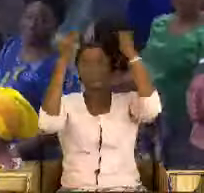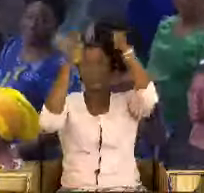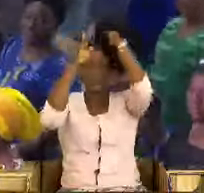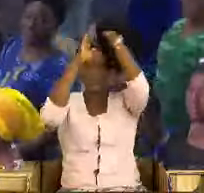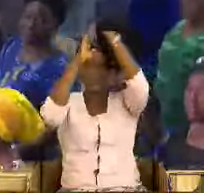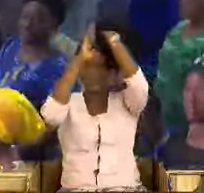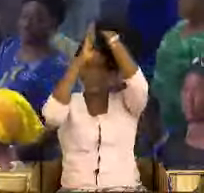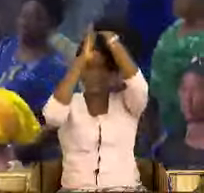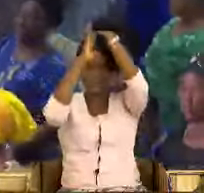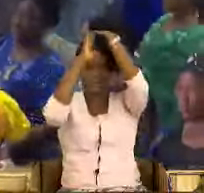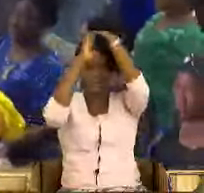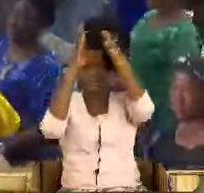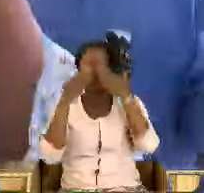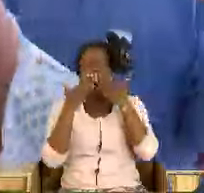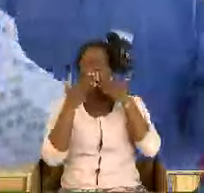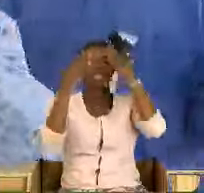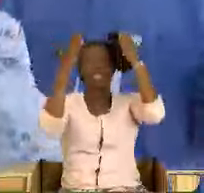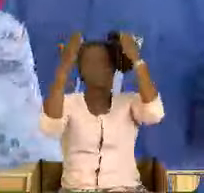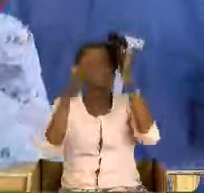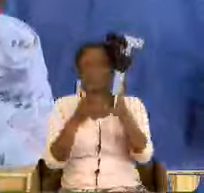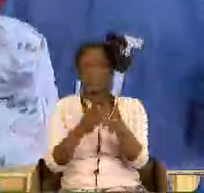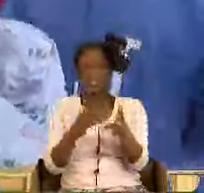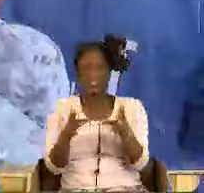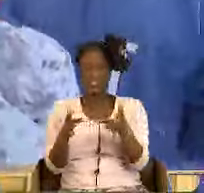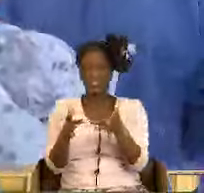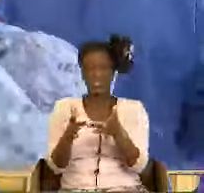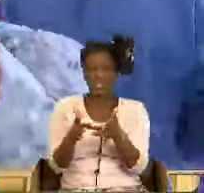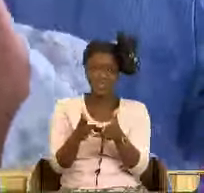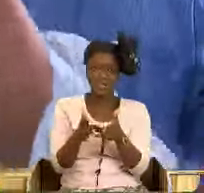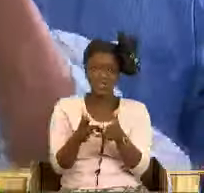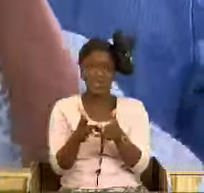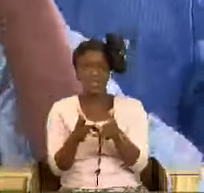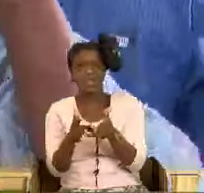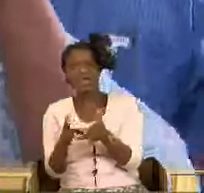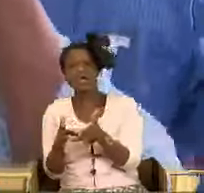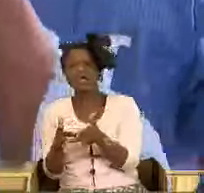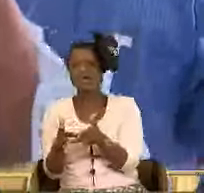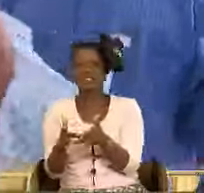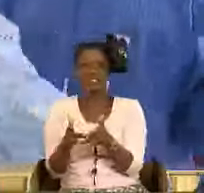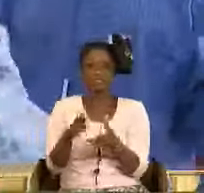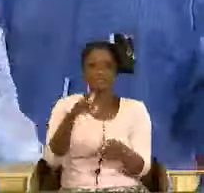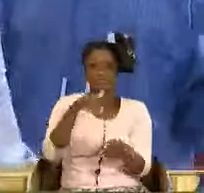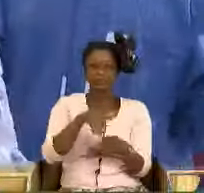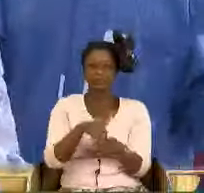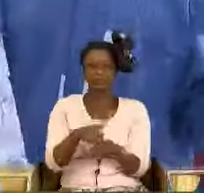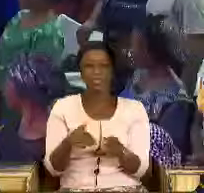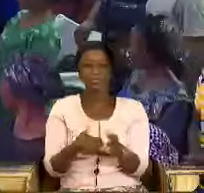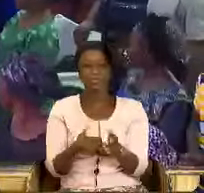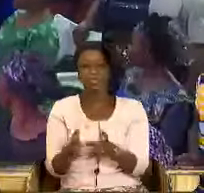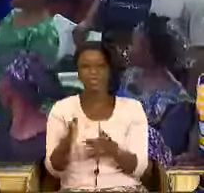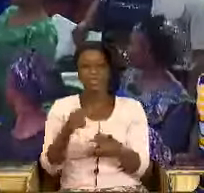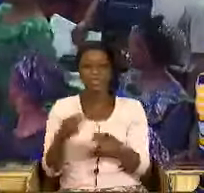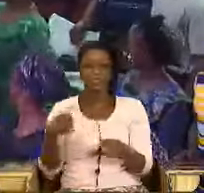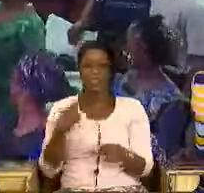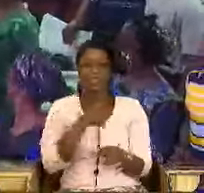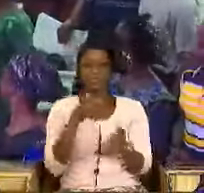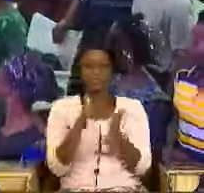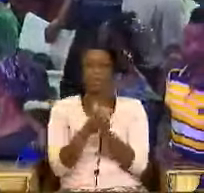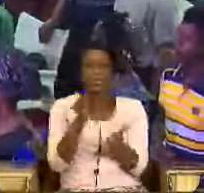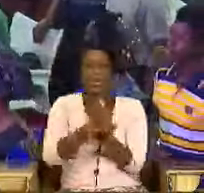again thank you Jesus in Jesus name we